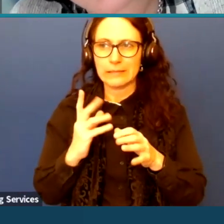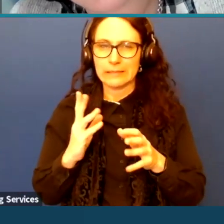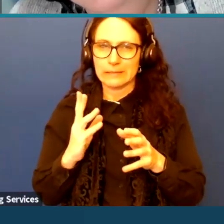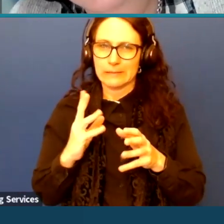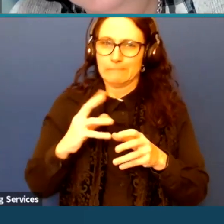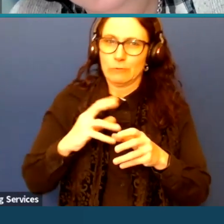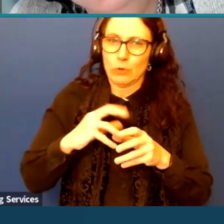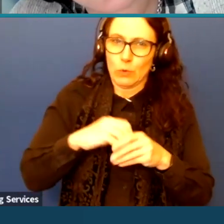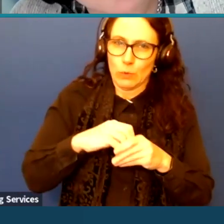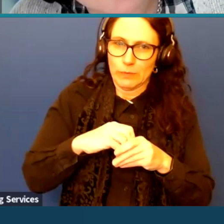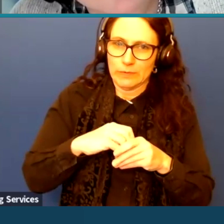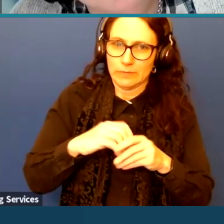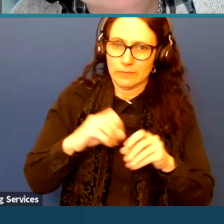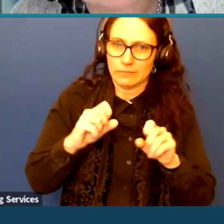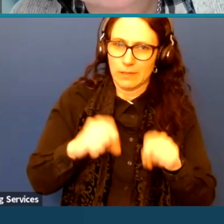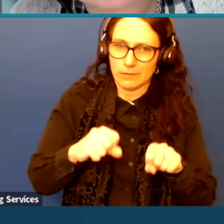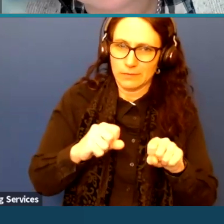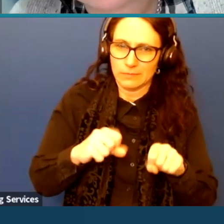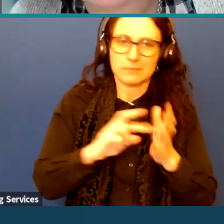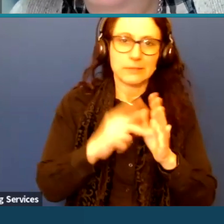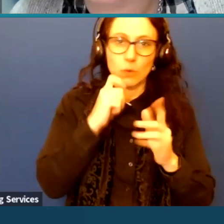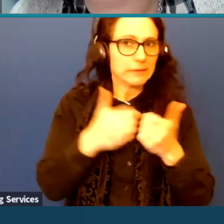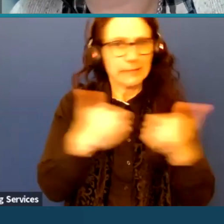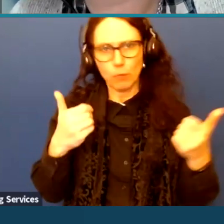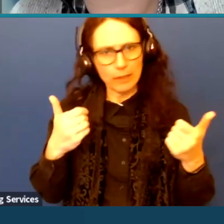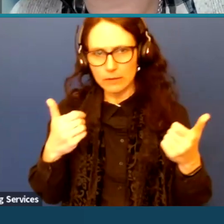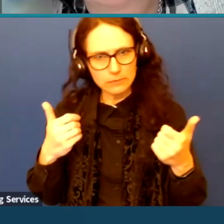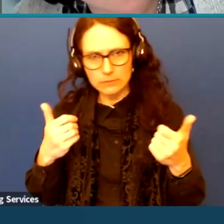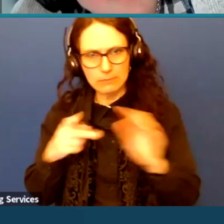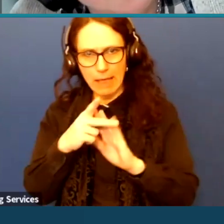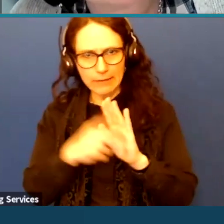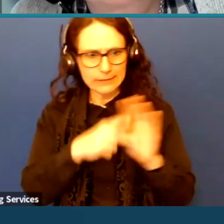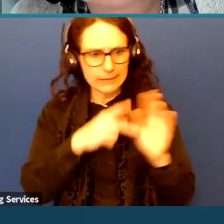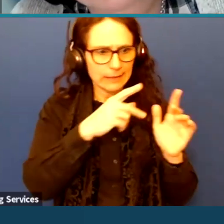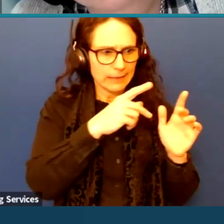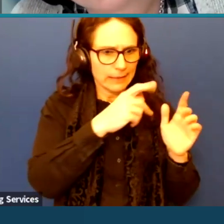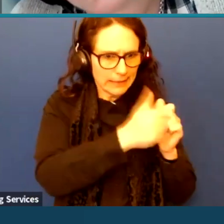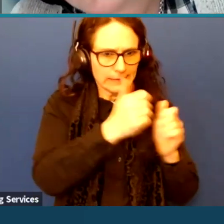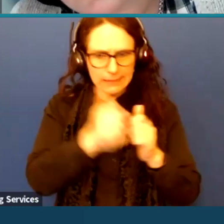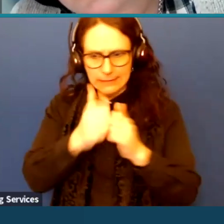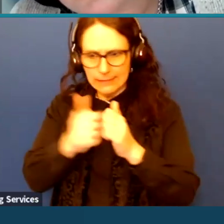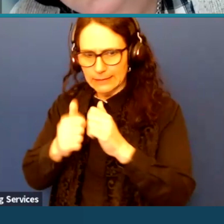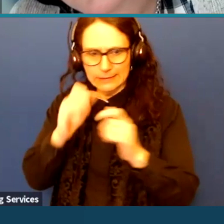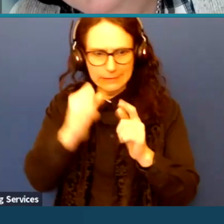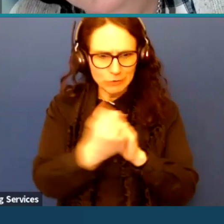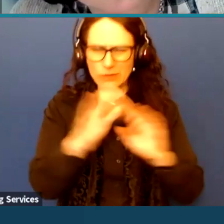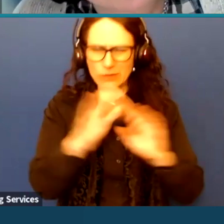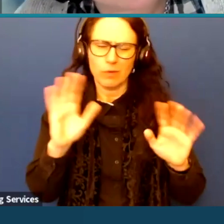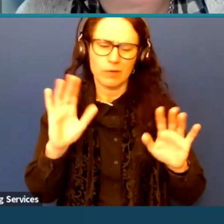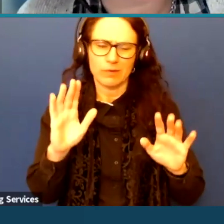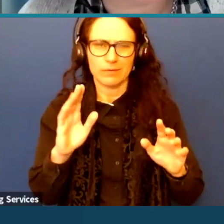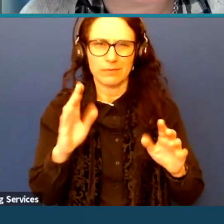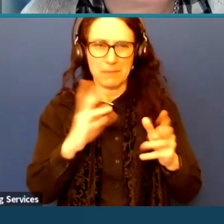don't necessarily have to create a separate service animal policy for every situation. You probably already have policies in place